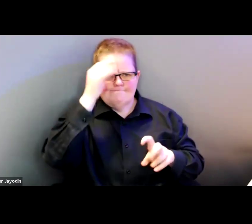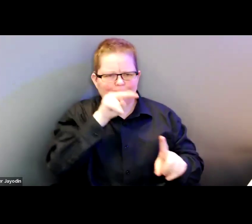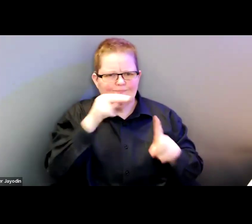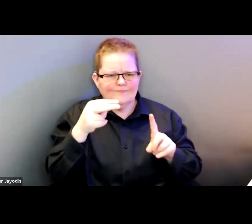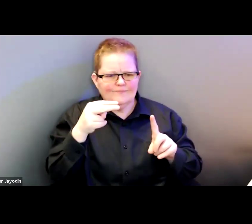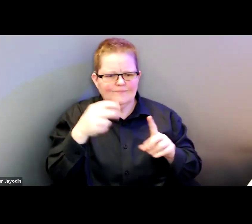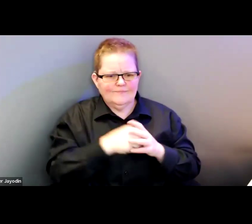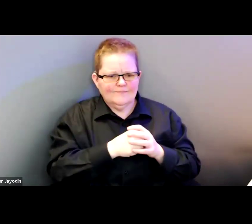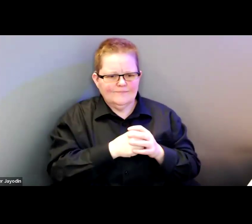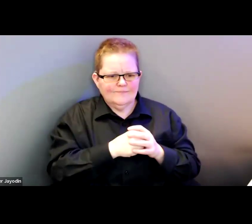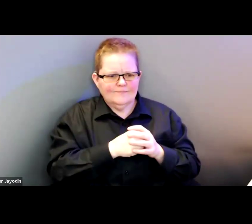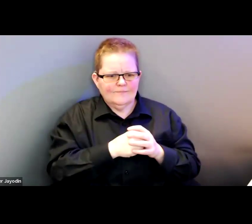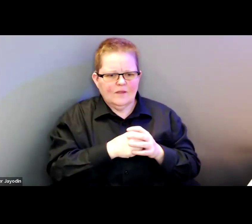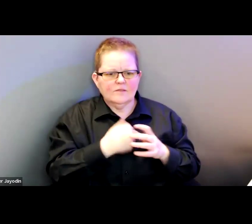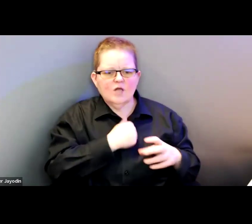have.